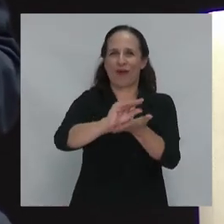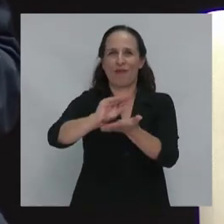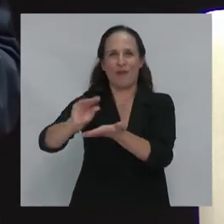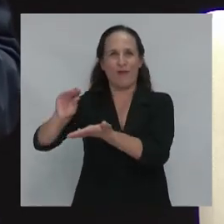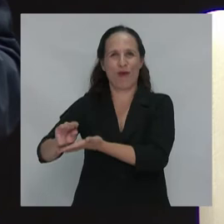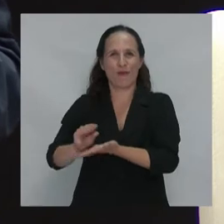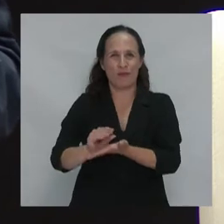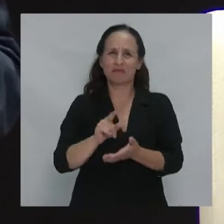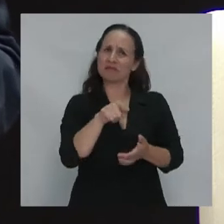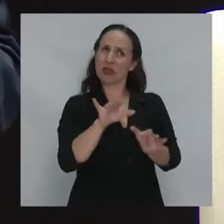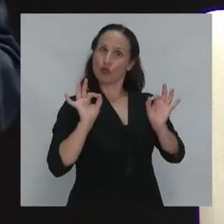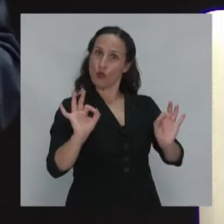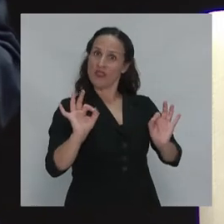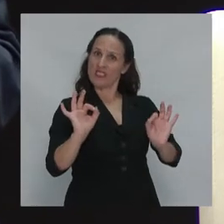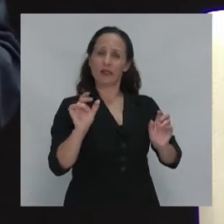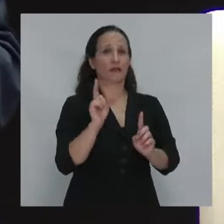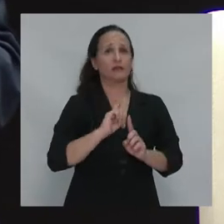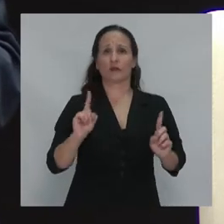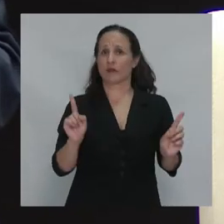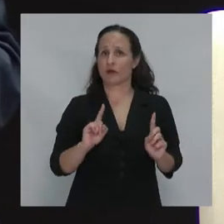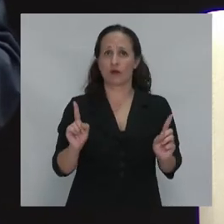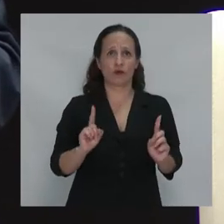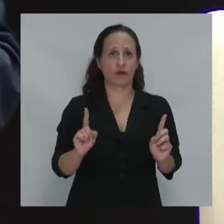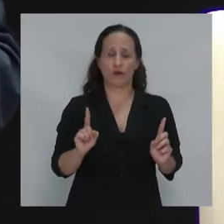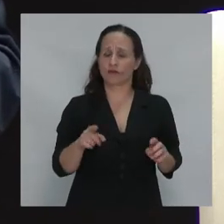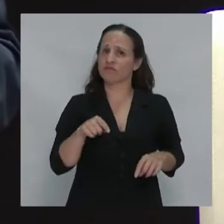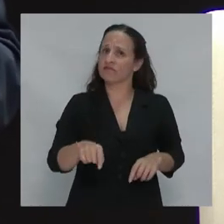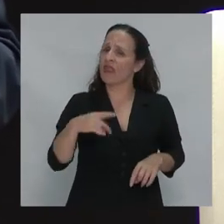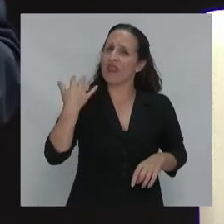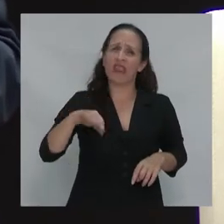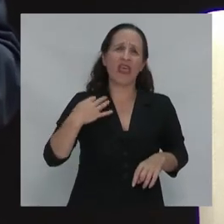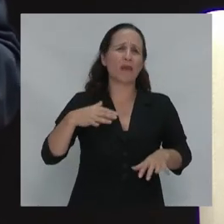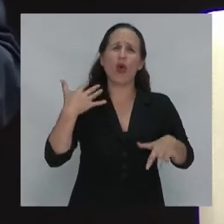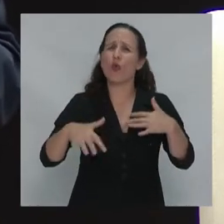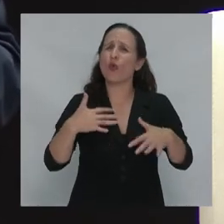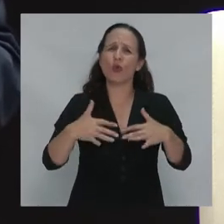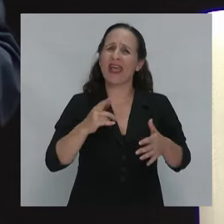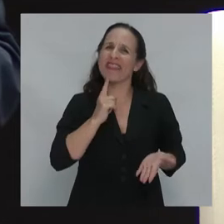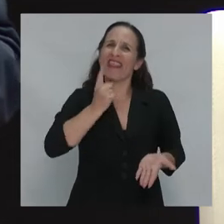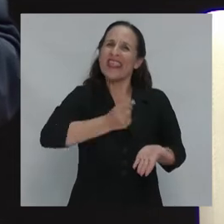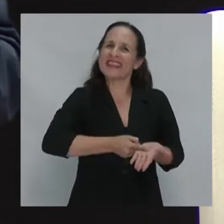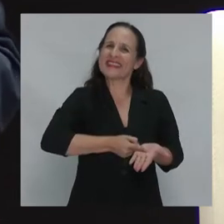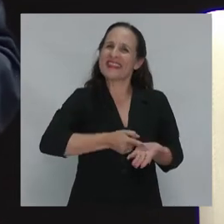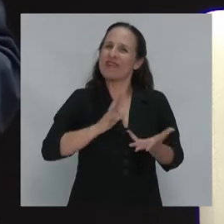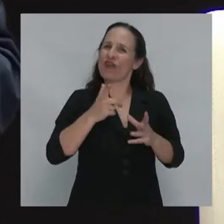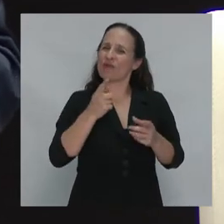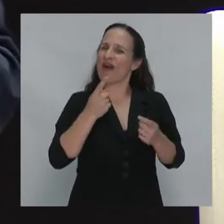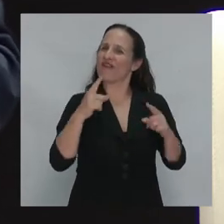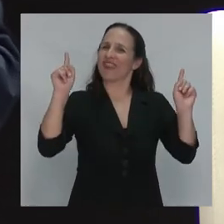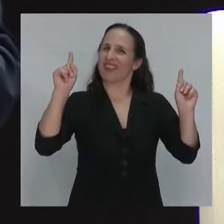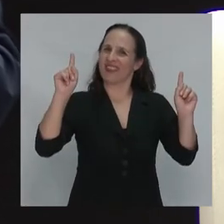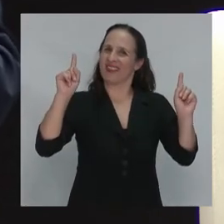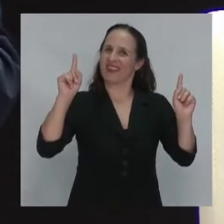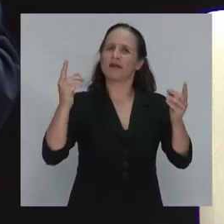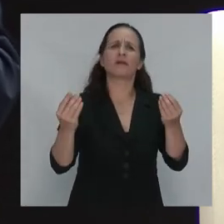a redistribution of decision-making power. Decisions about the how, what,